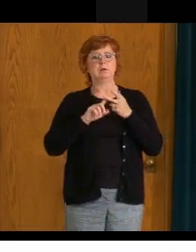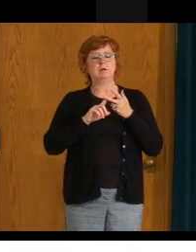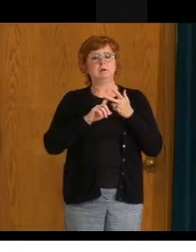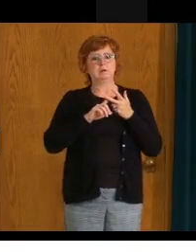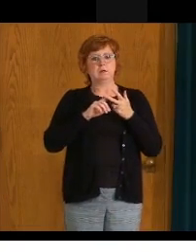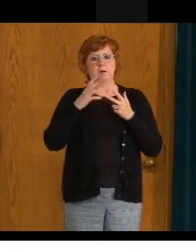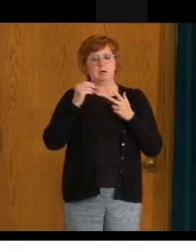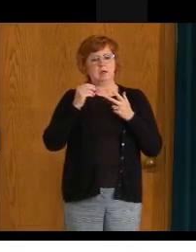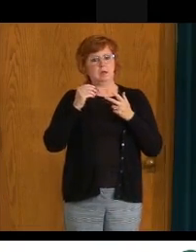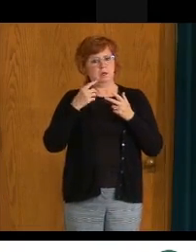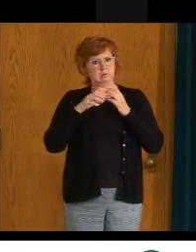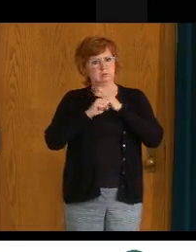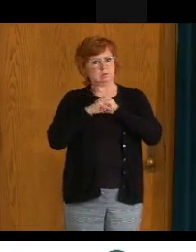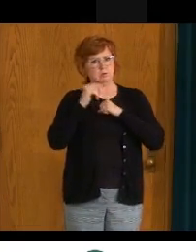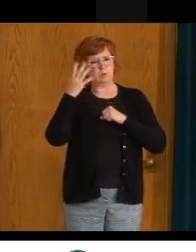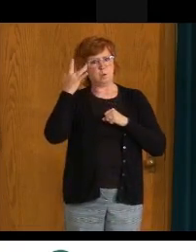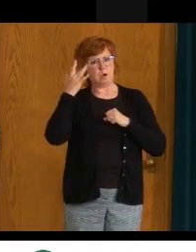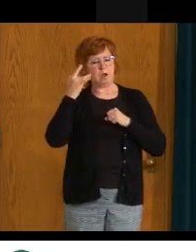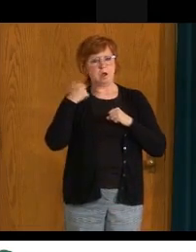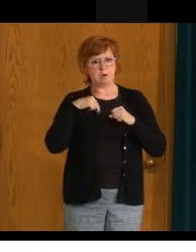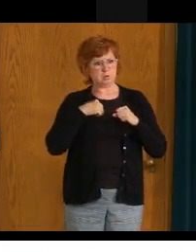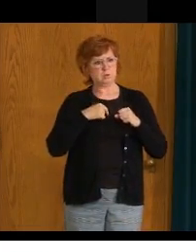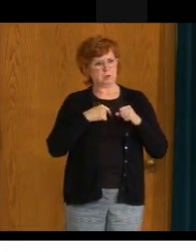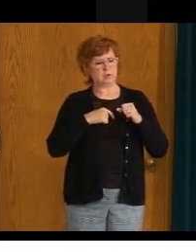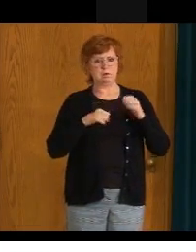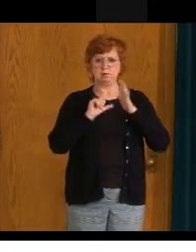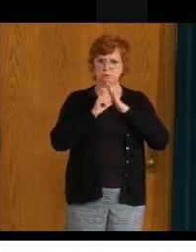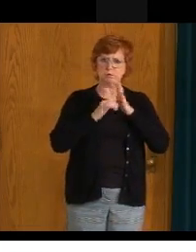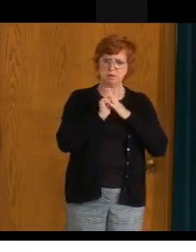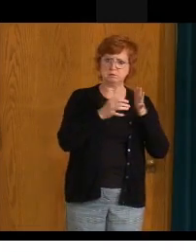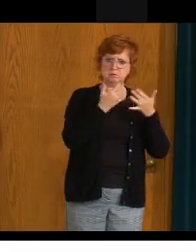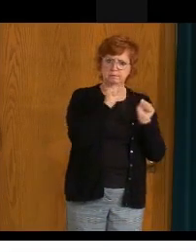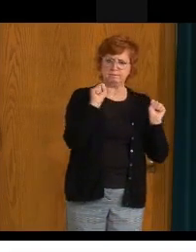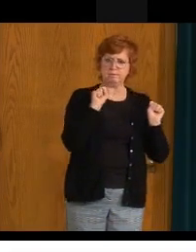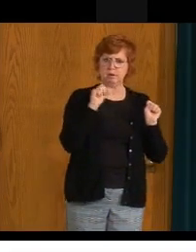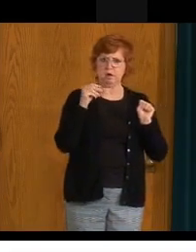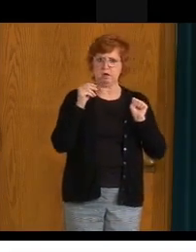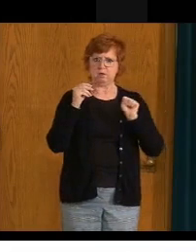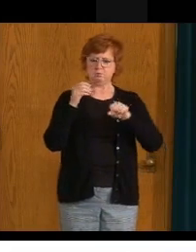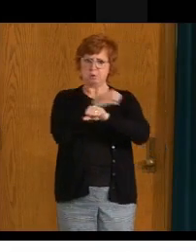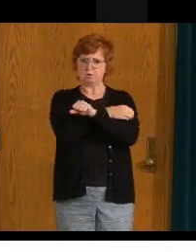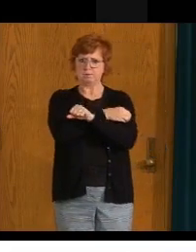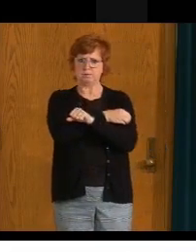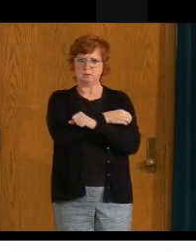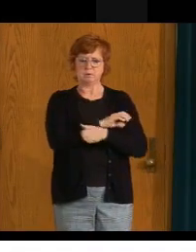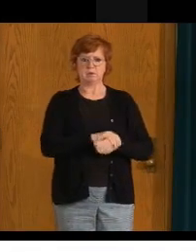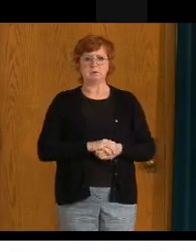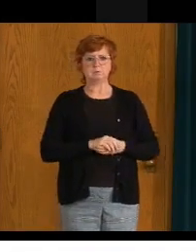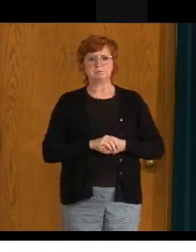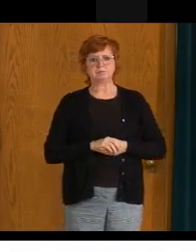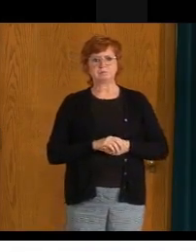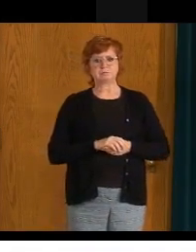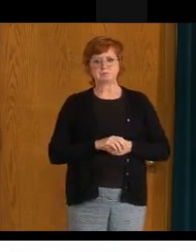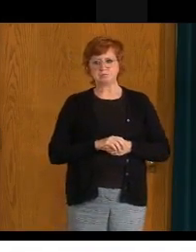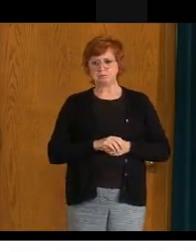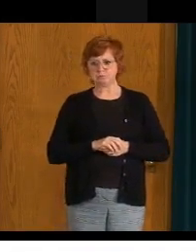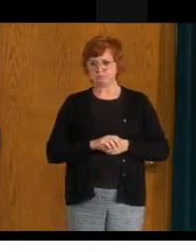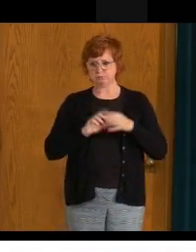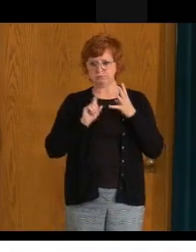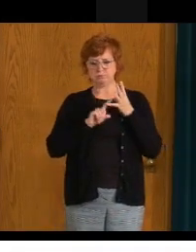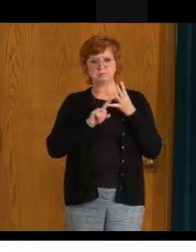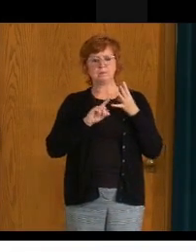and efficacy of the vaccine and how it's going to play a critical role in helping us get back to normal. And then lastly, modeling our values as